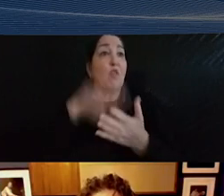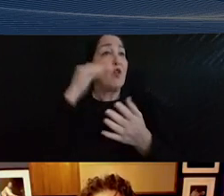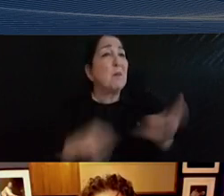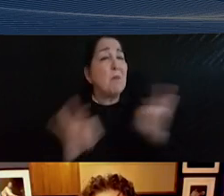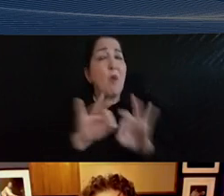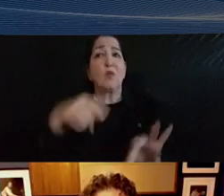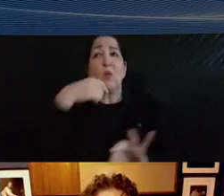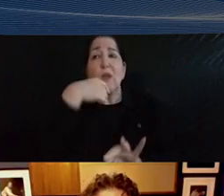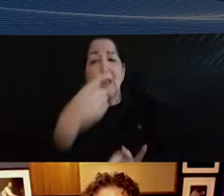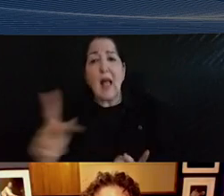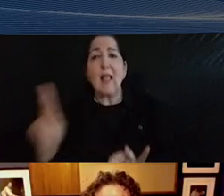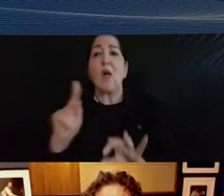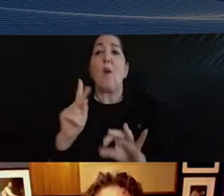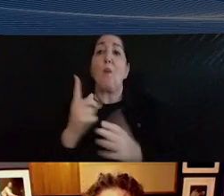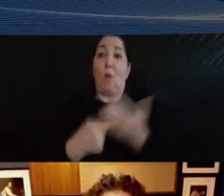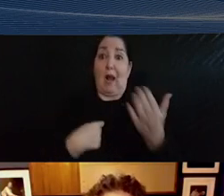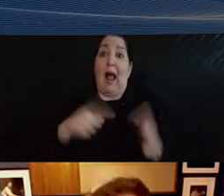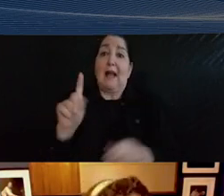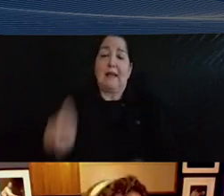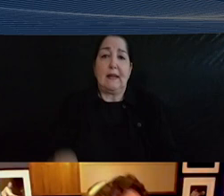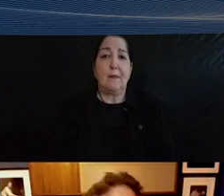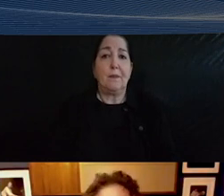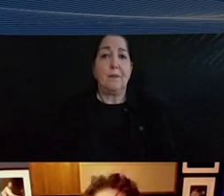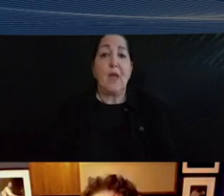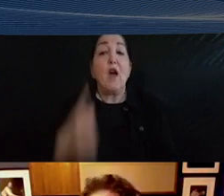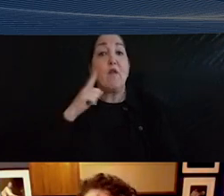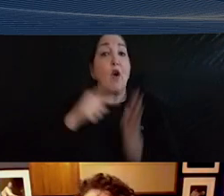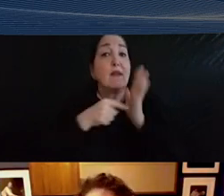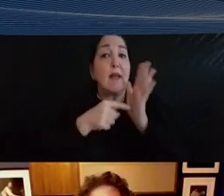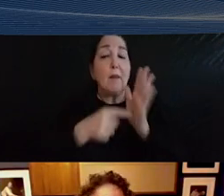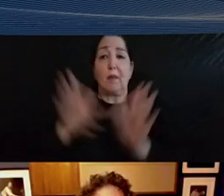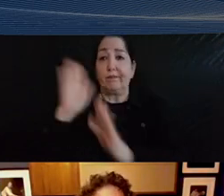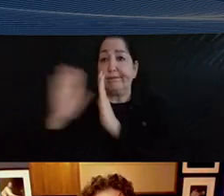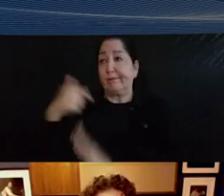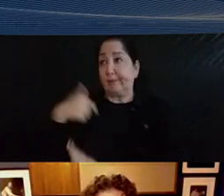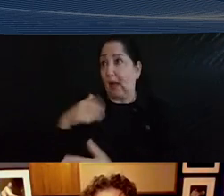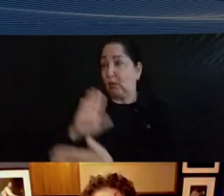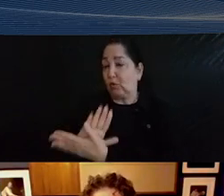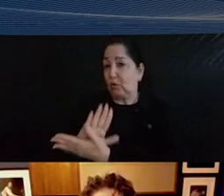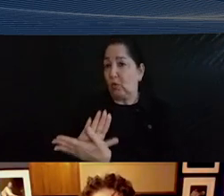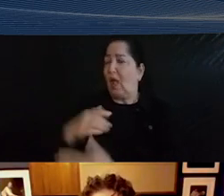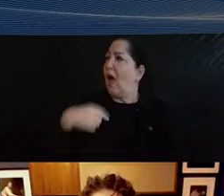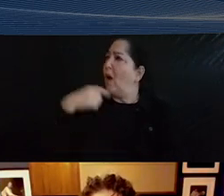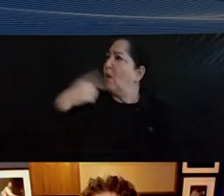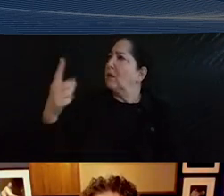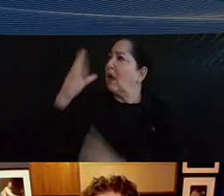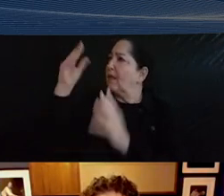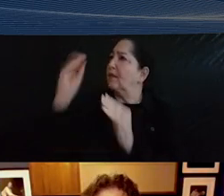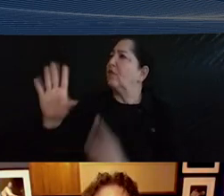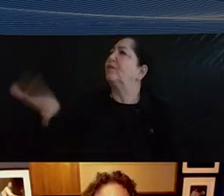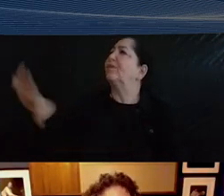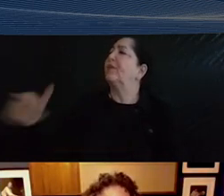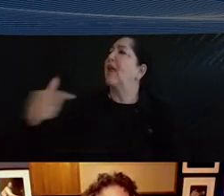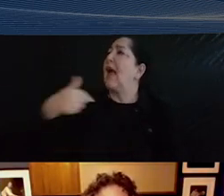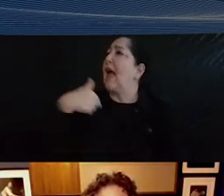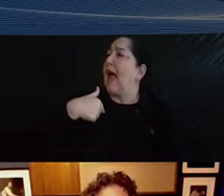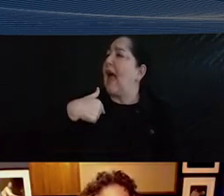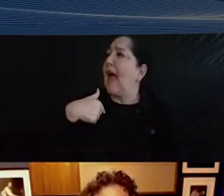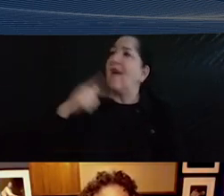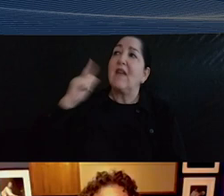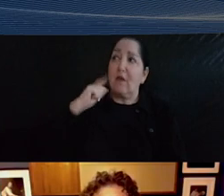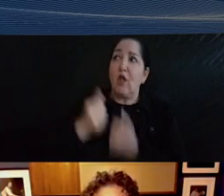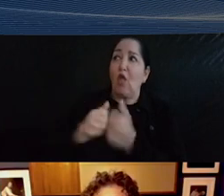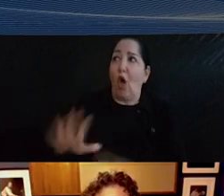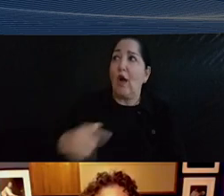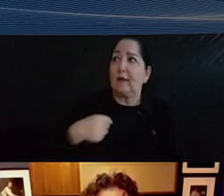is to say what it is that I need. For example, when I was going to school and I would say to the teachers, listen,